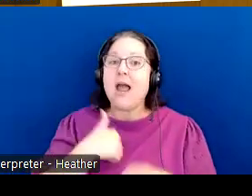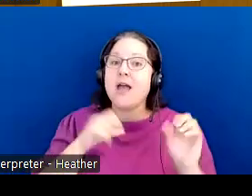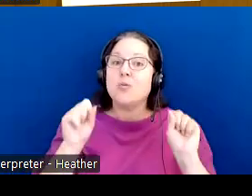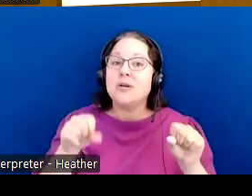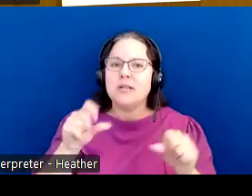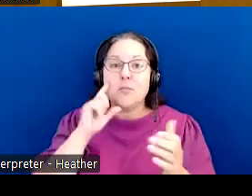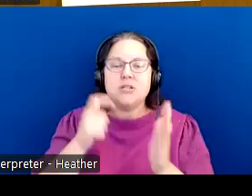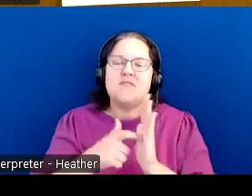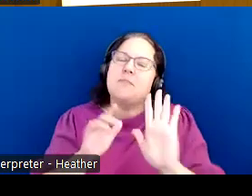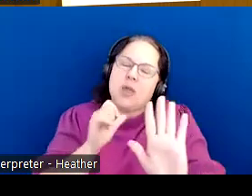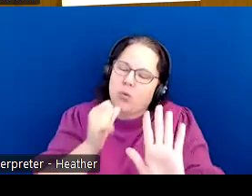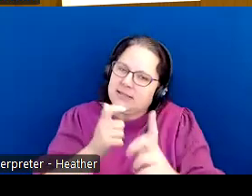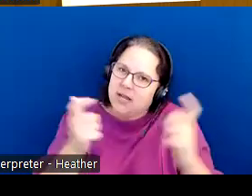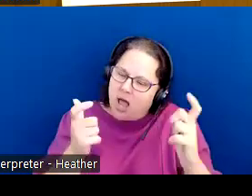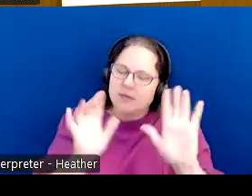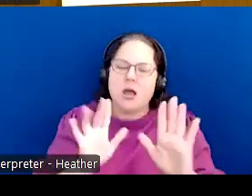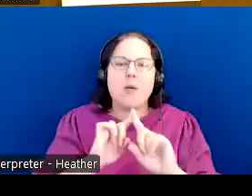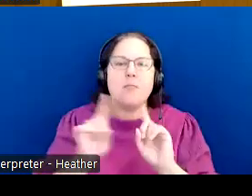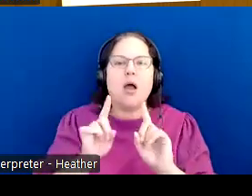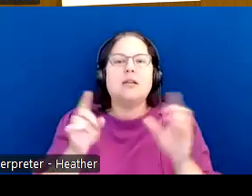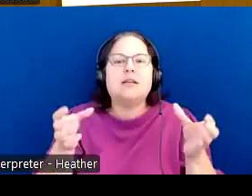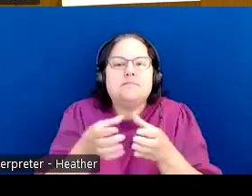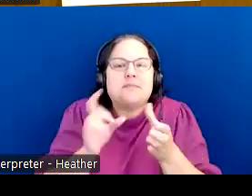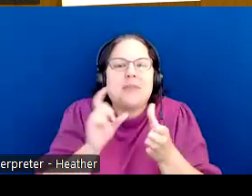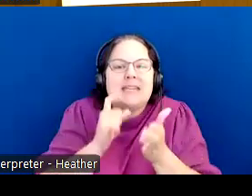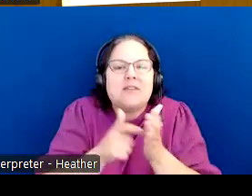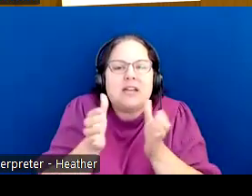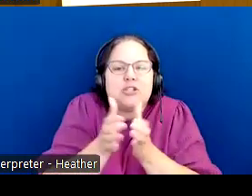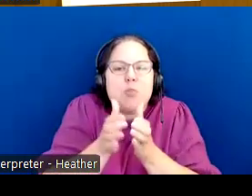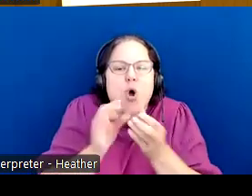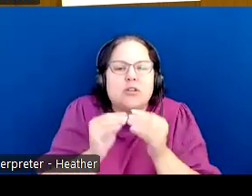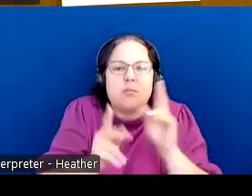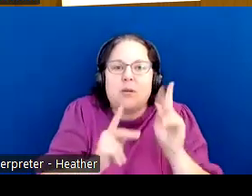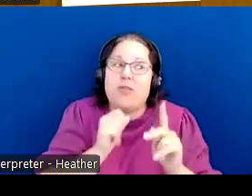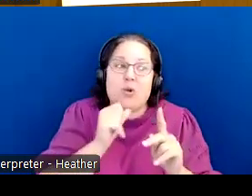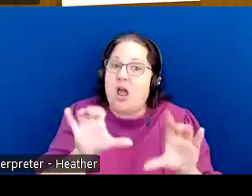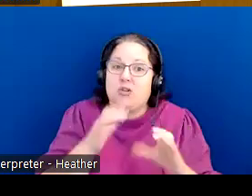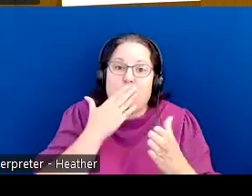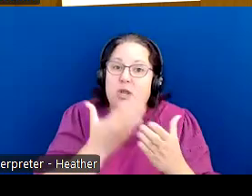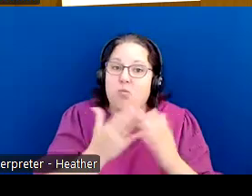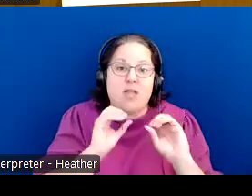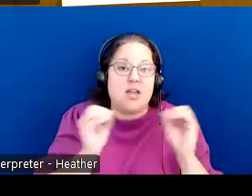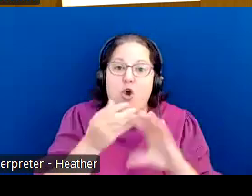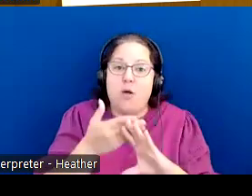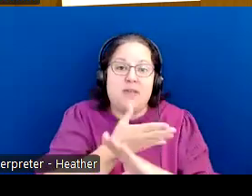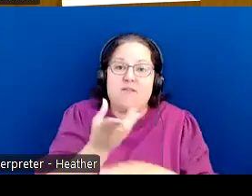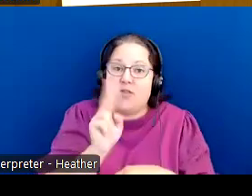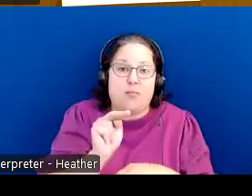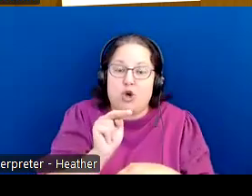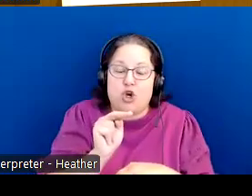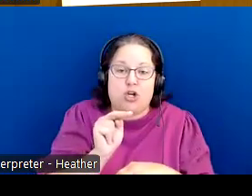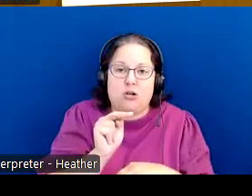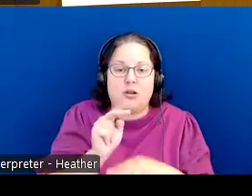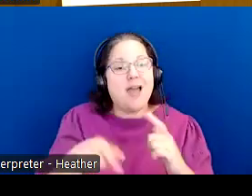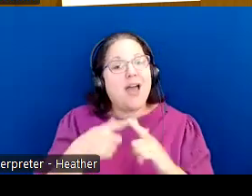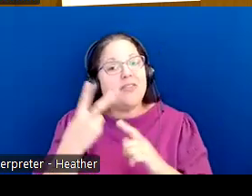it wasn't a huge number, but at least a small number of people who were not doing well at all before the burn injury. And then 2